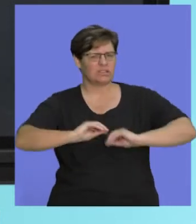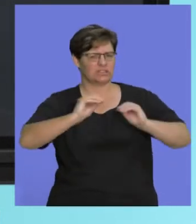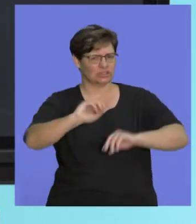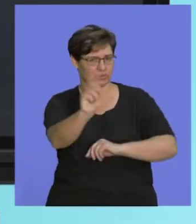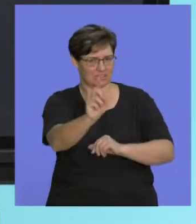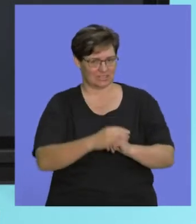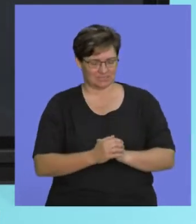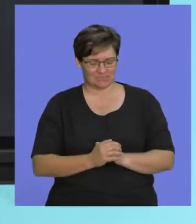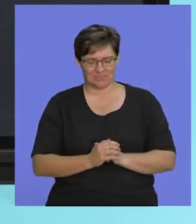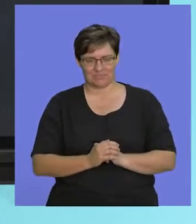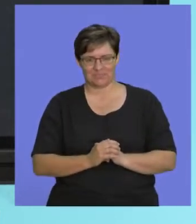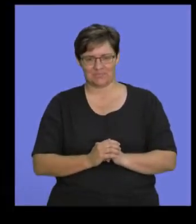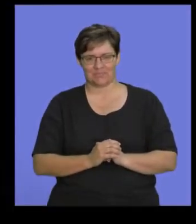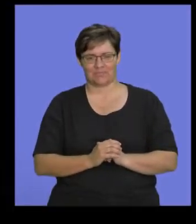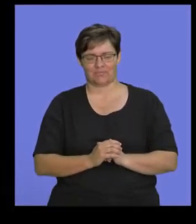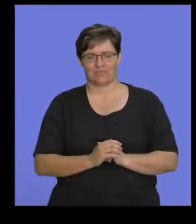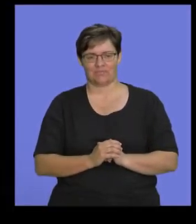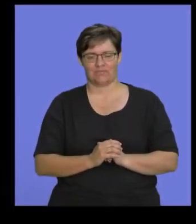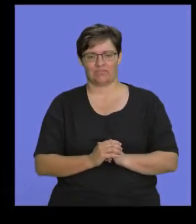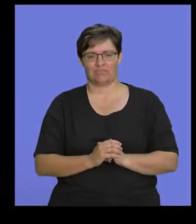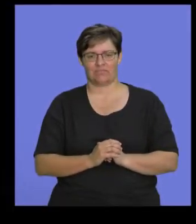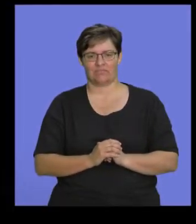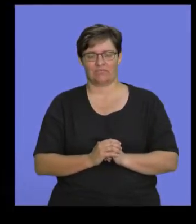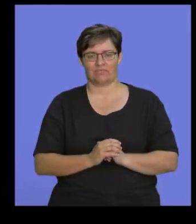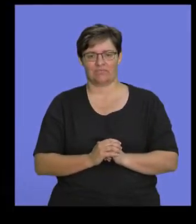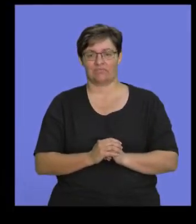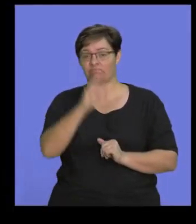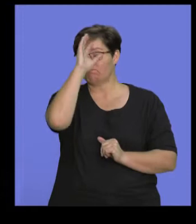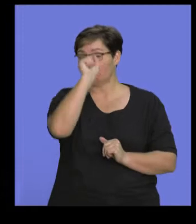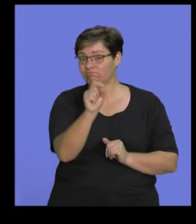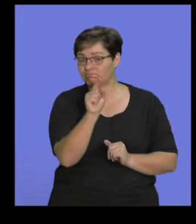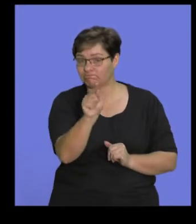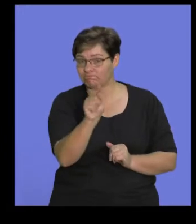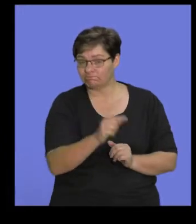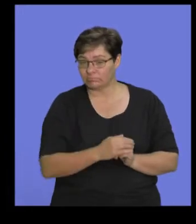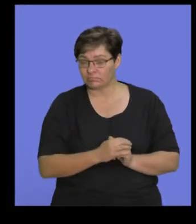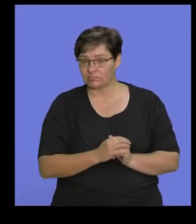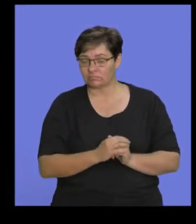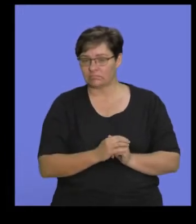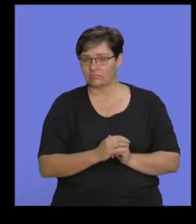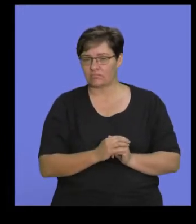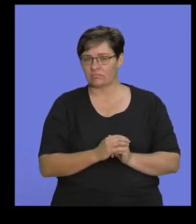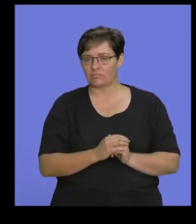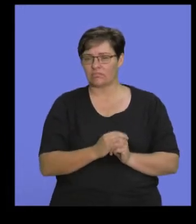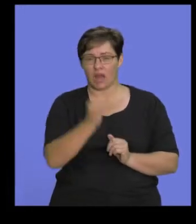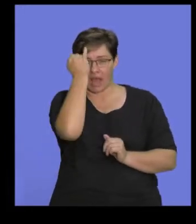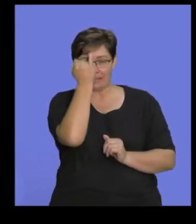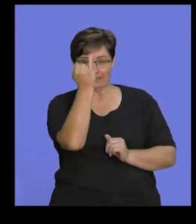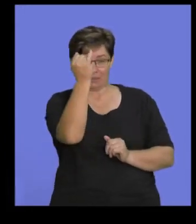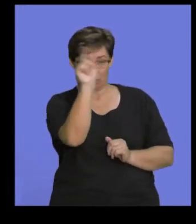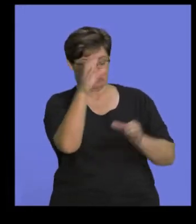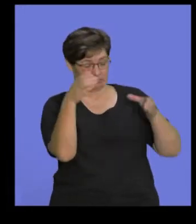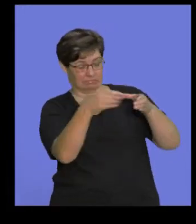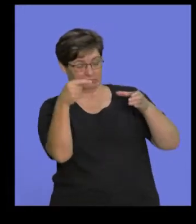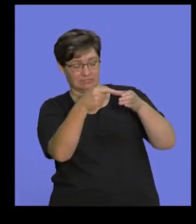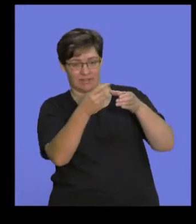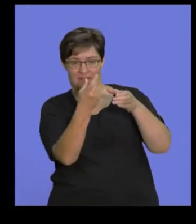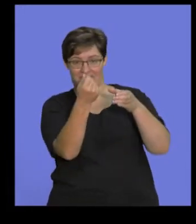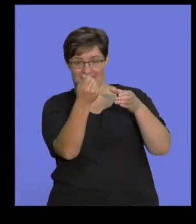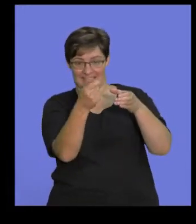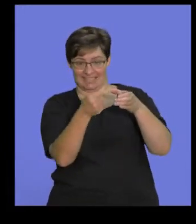just jump right into it. So remember that our big idea so far is finance, and